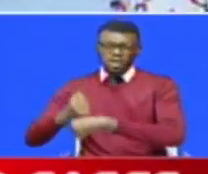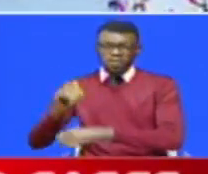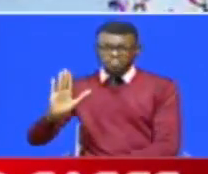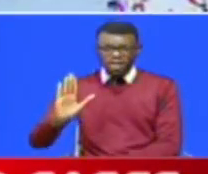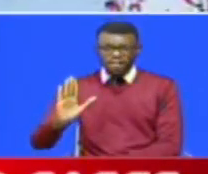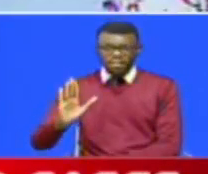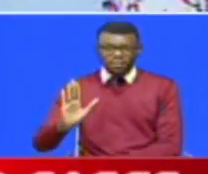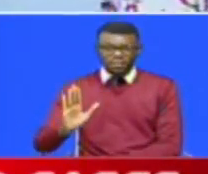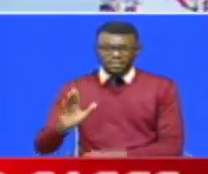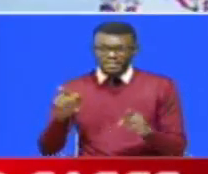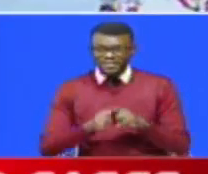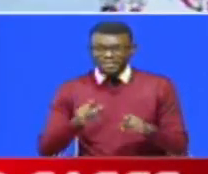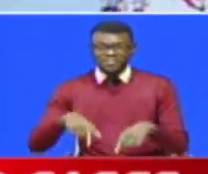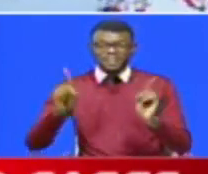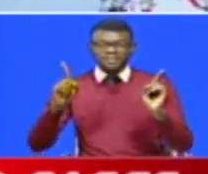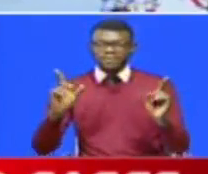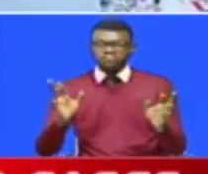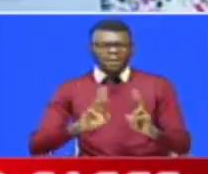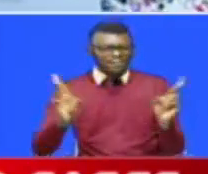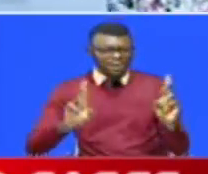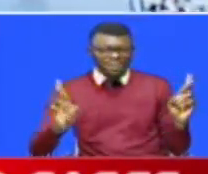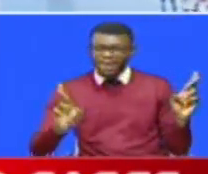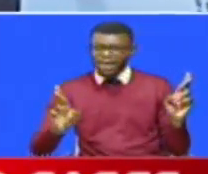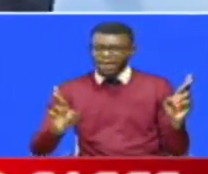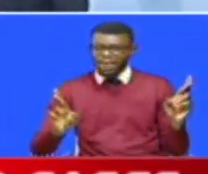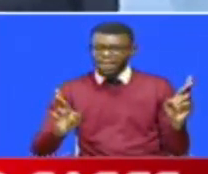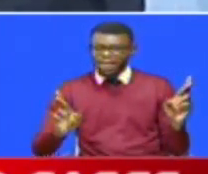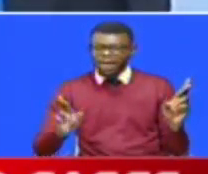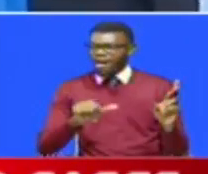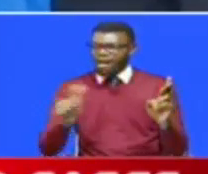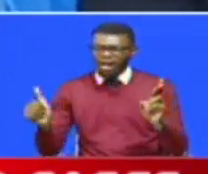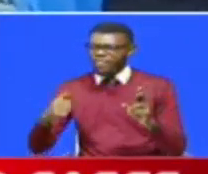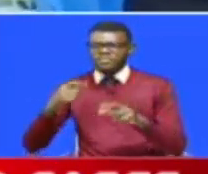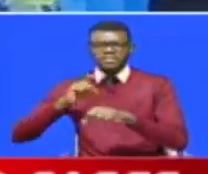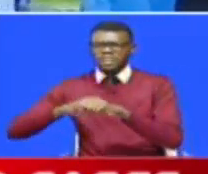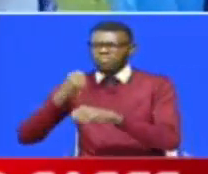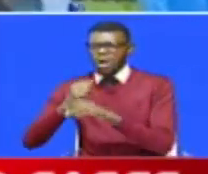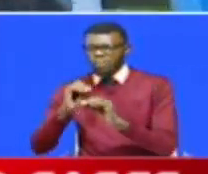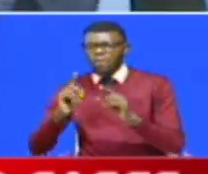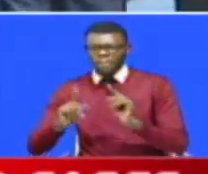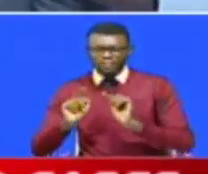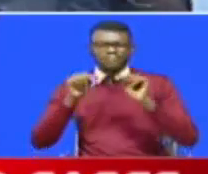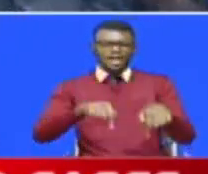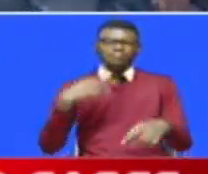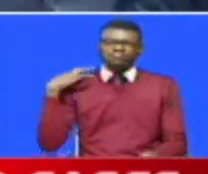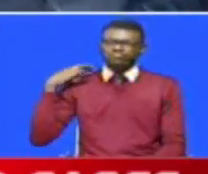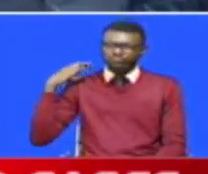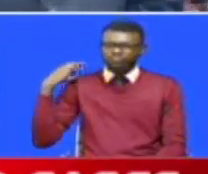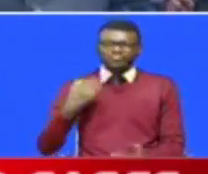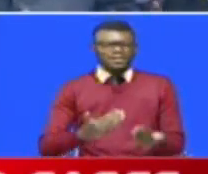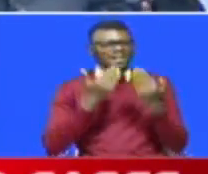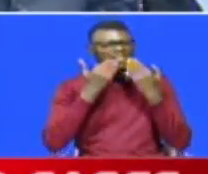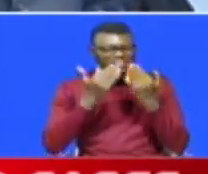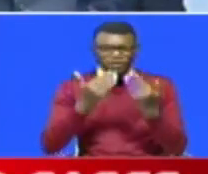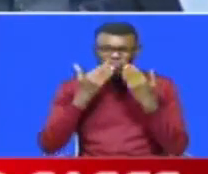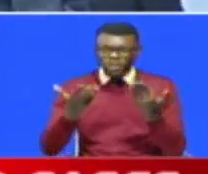He is also available beyond normal working hours. Buthia, asante sana, asante